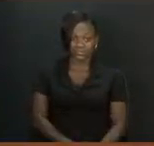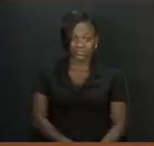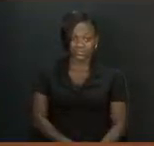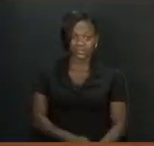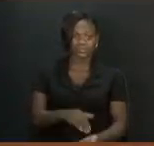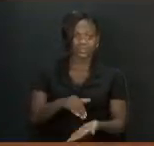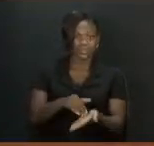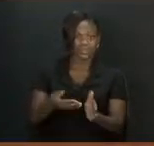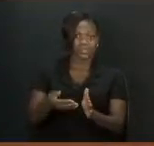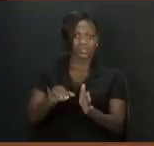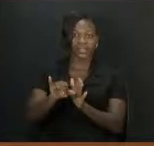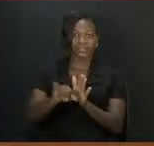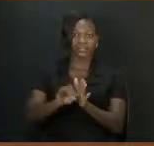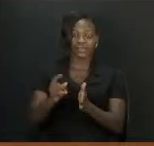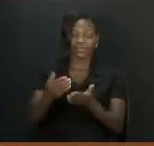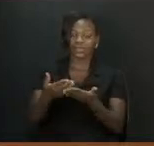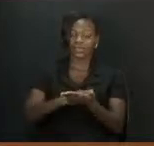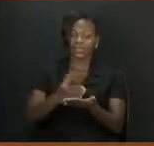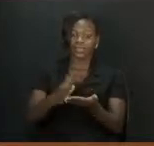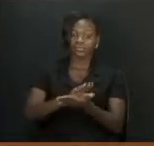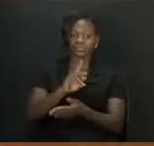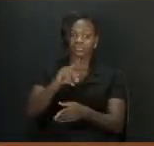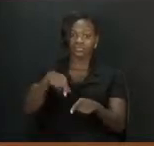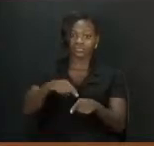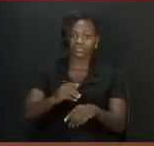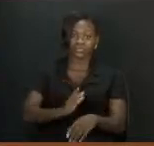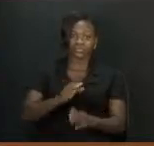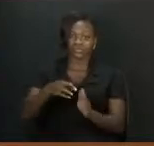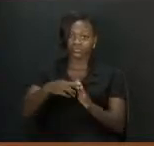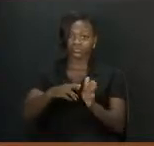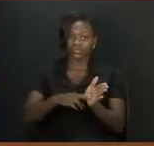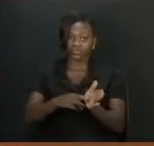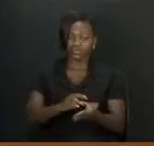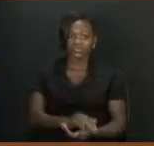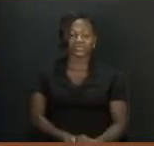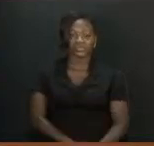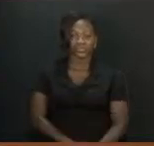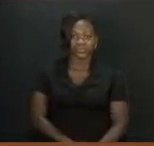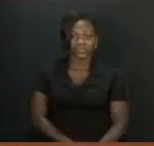page 2 of this official report.